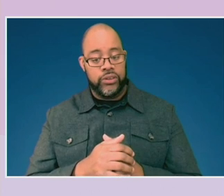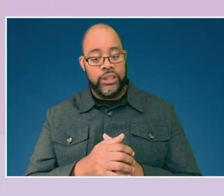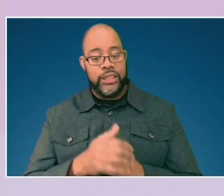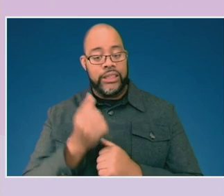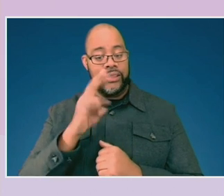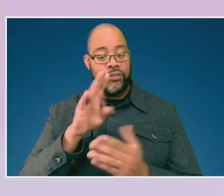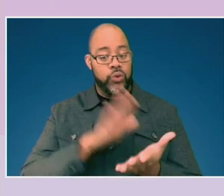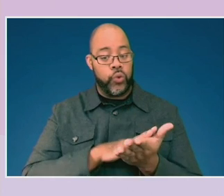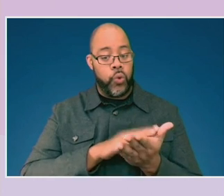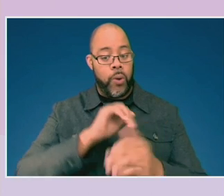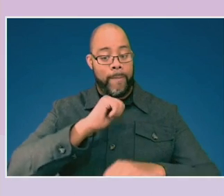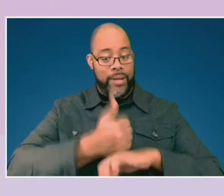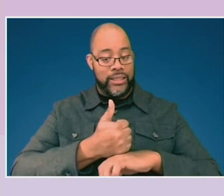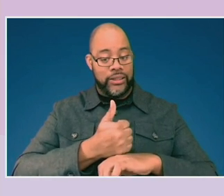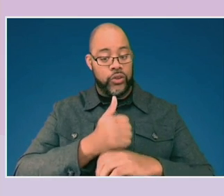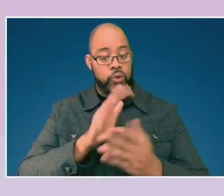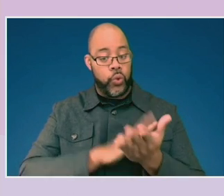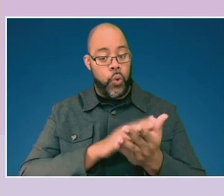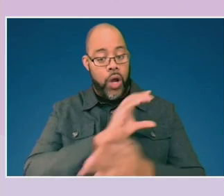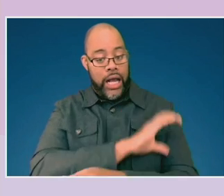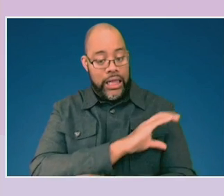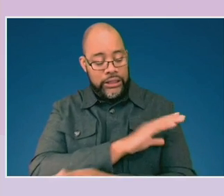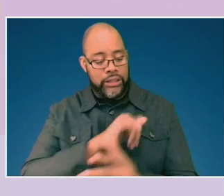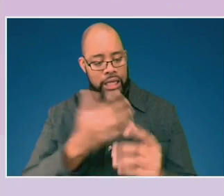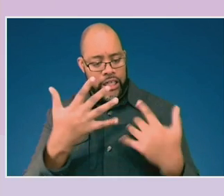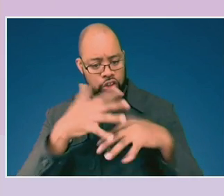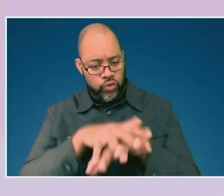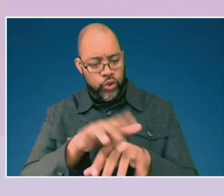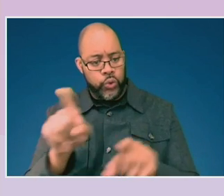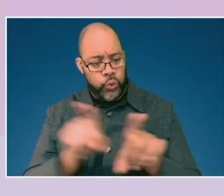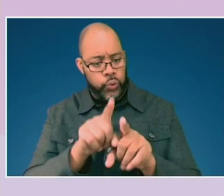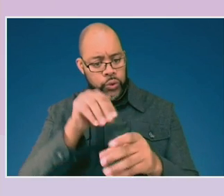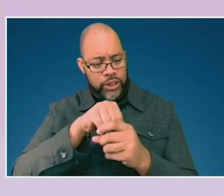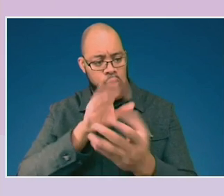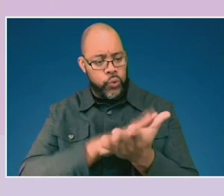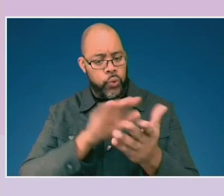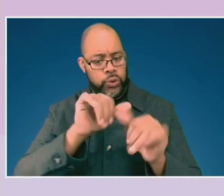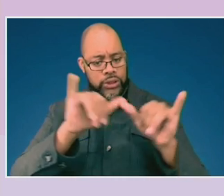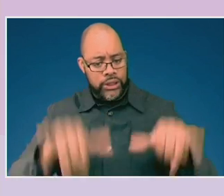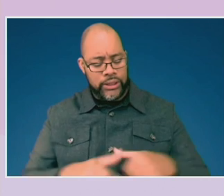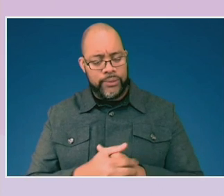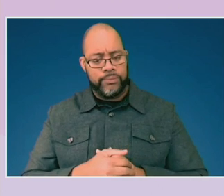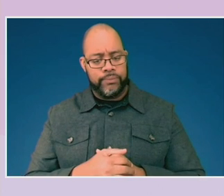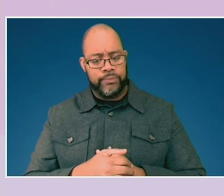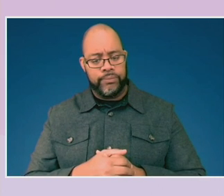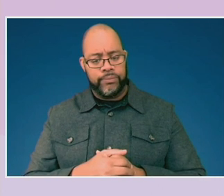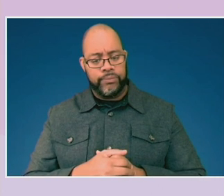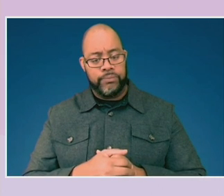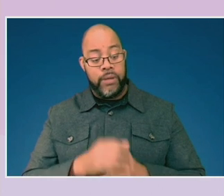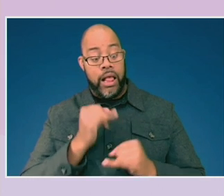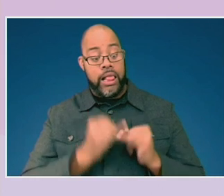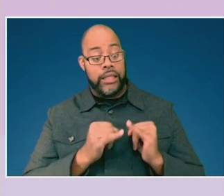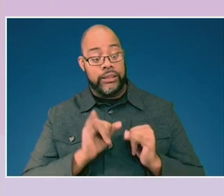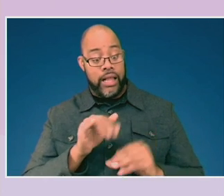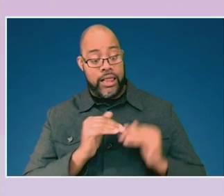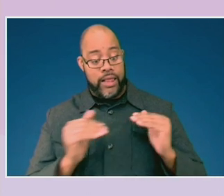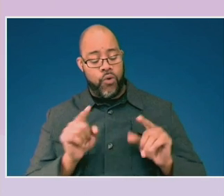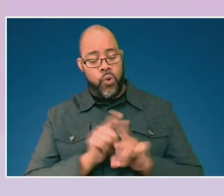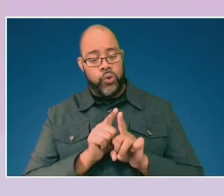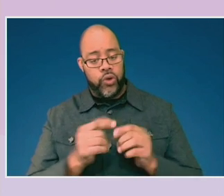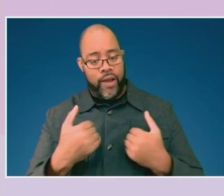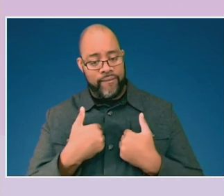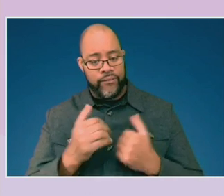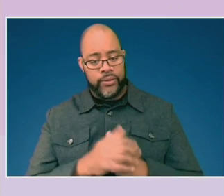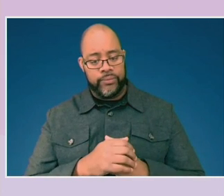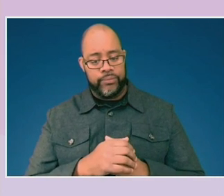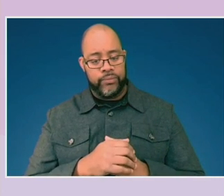health clinics that are integrated as well into the school system. And then lastly, at this level, we also have